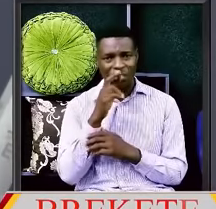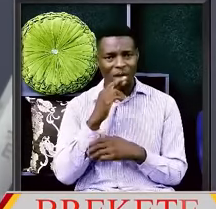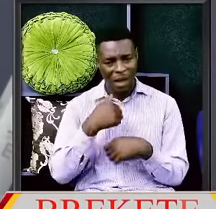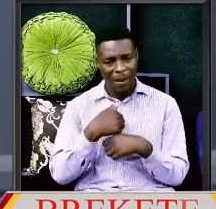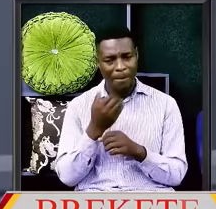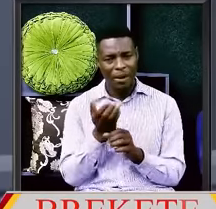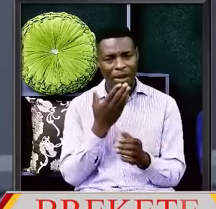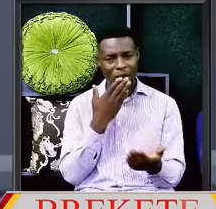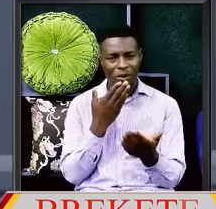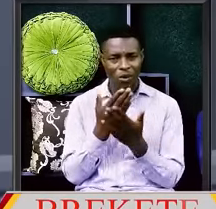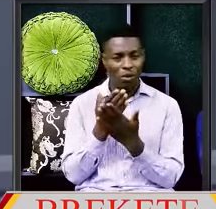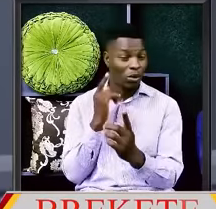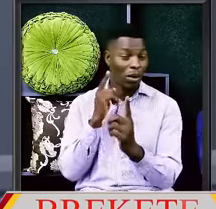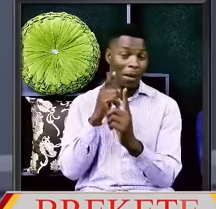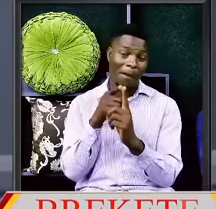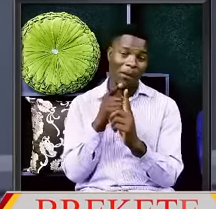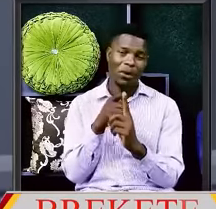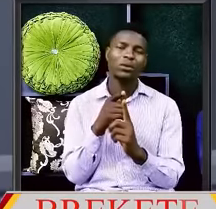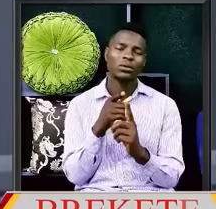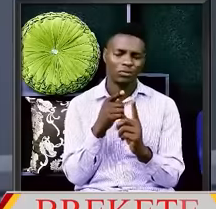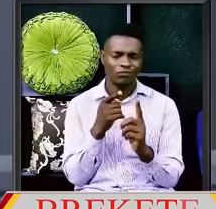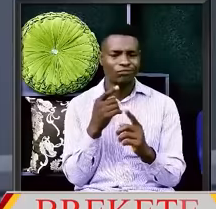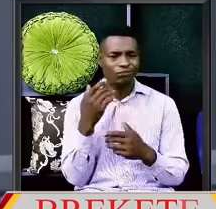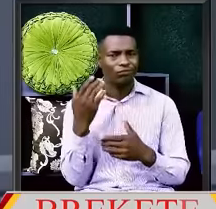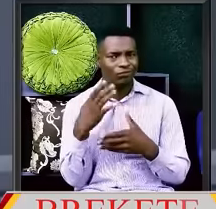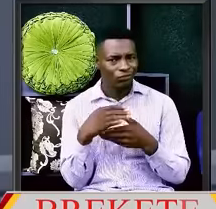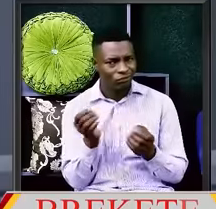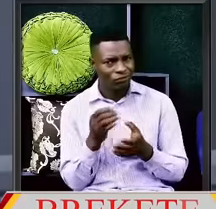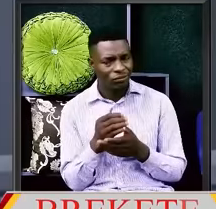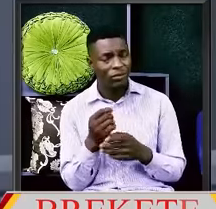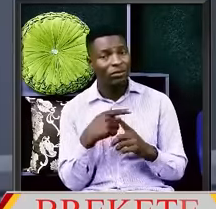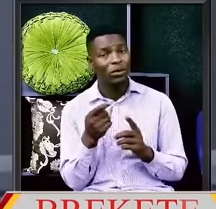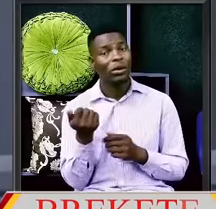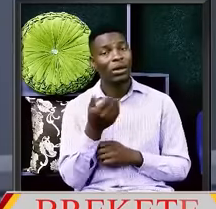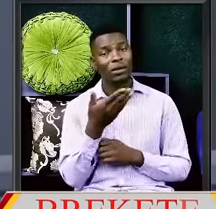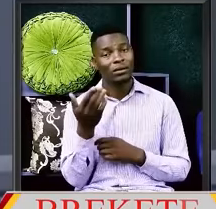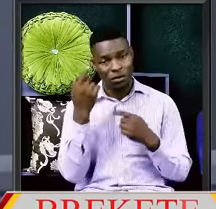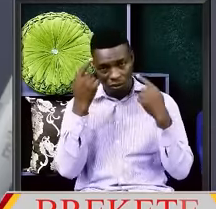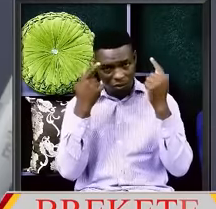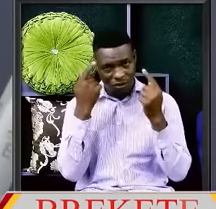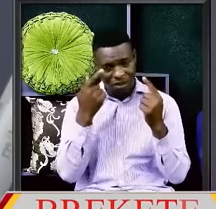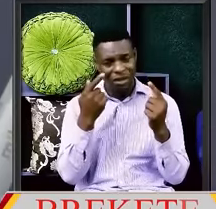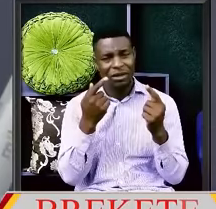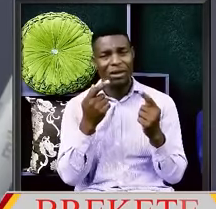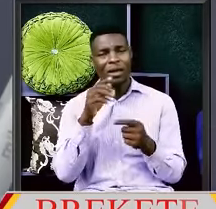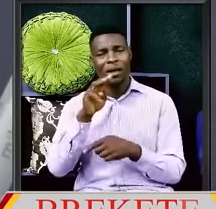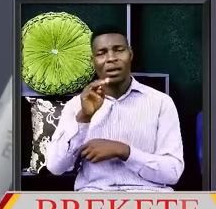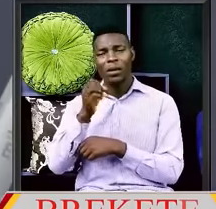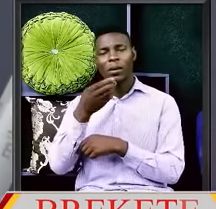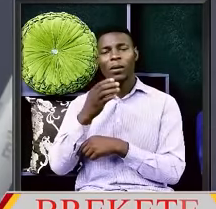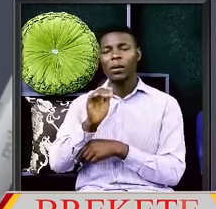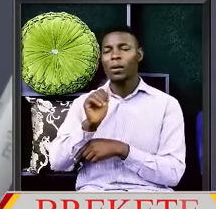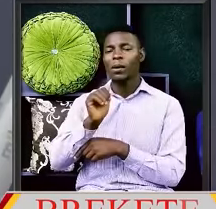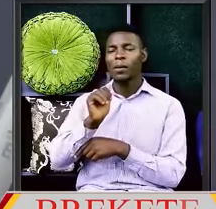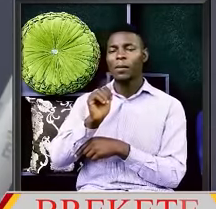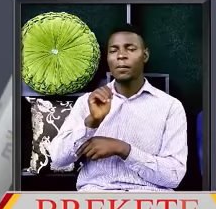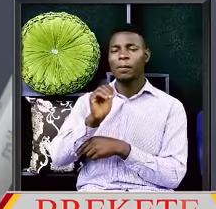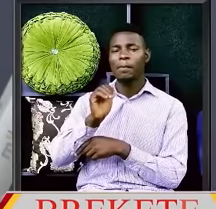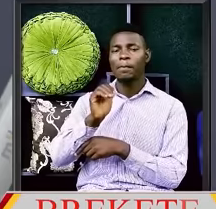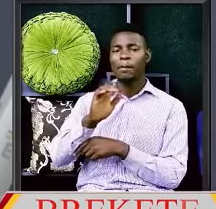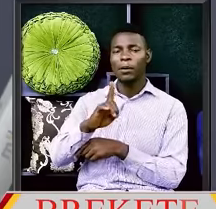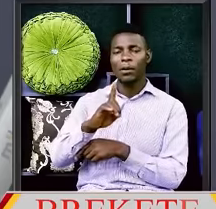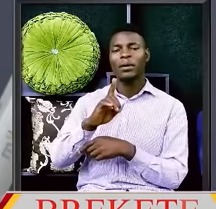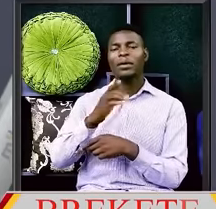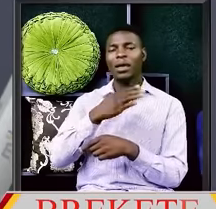I'm really, really sorry. Anyone we concern Baba Mohbad, concern Mohbad, yes. But to begin